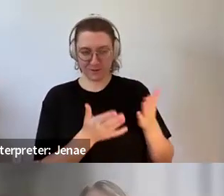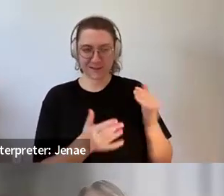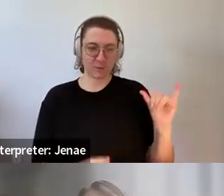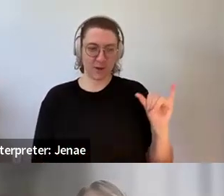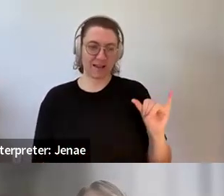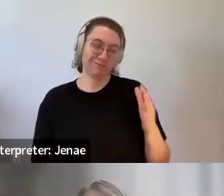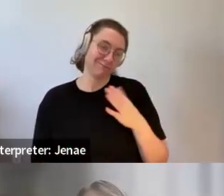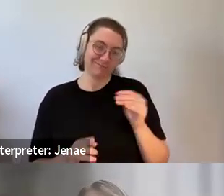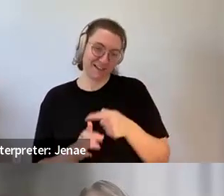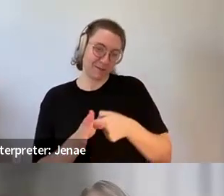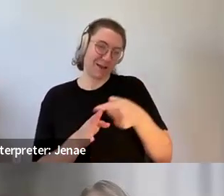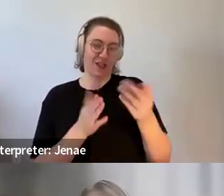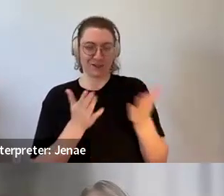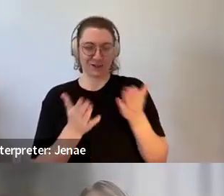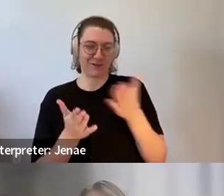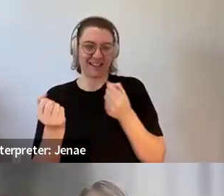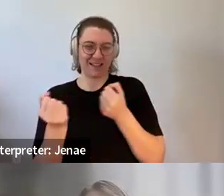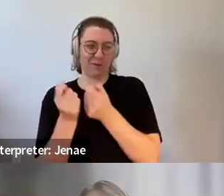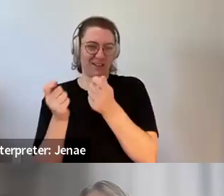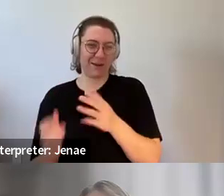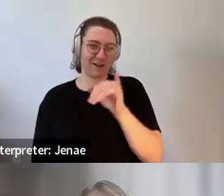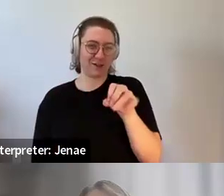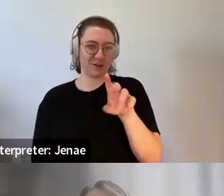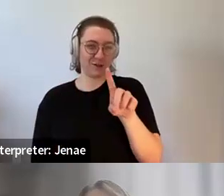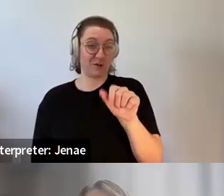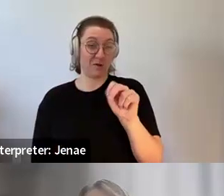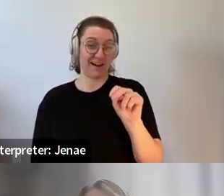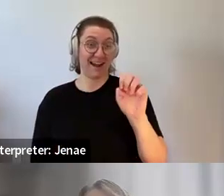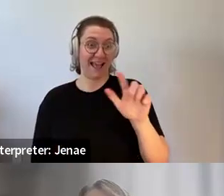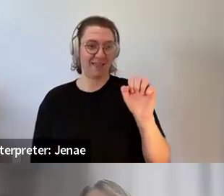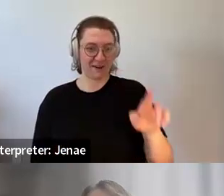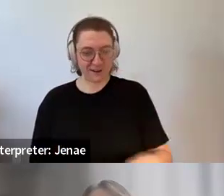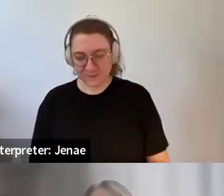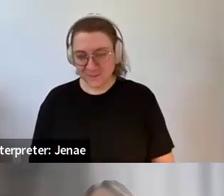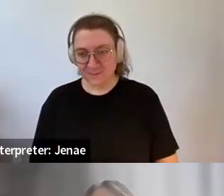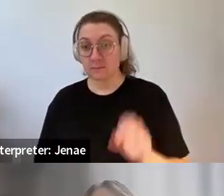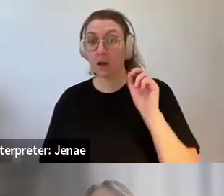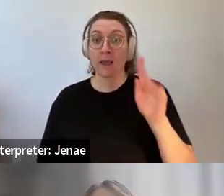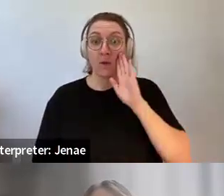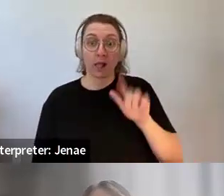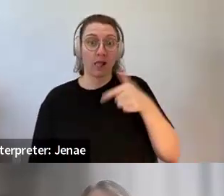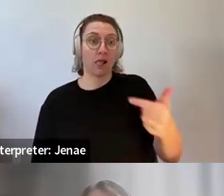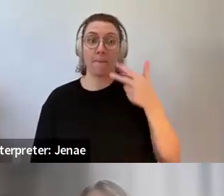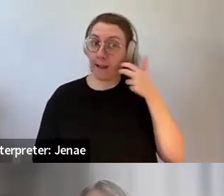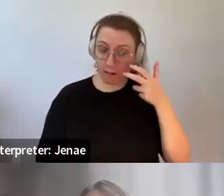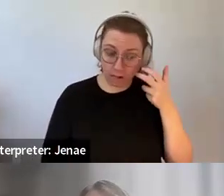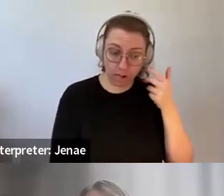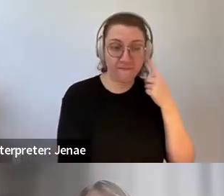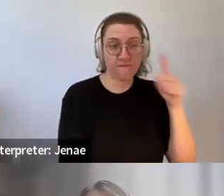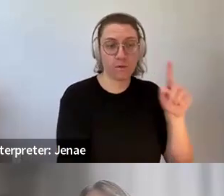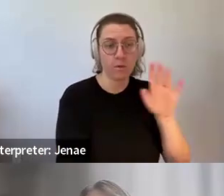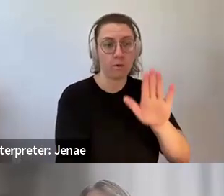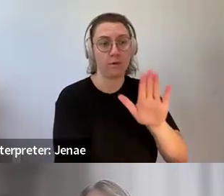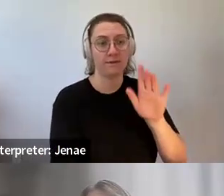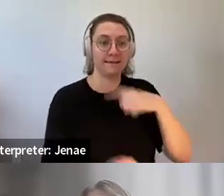our Specialized Services and Supports Manager, Jordan Eller. All right, I'm going to kick it over to Michael Mercado for